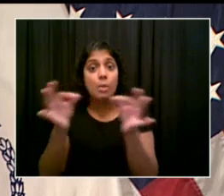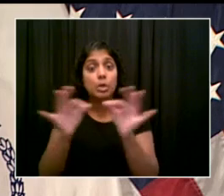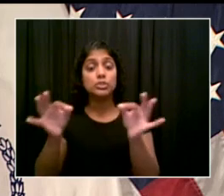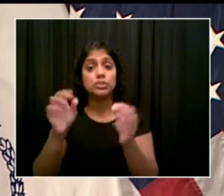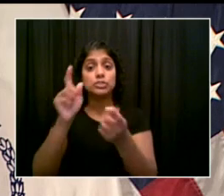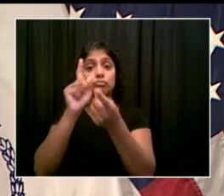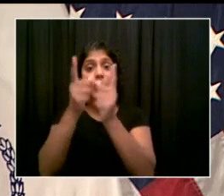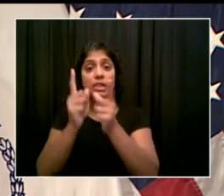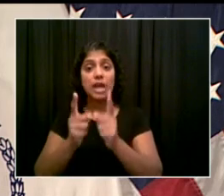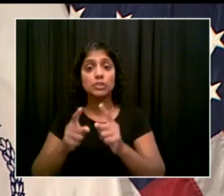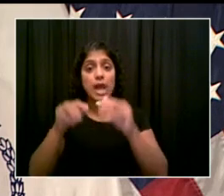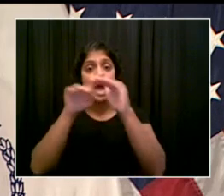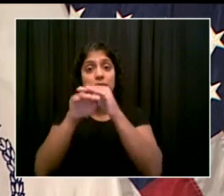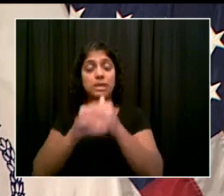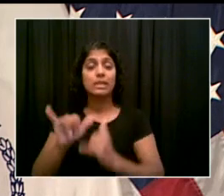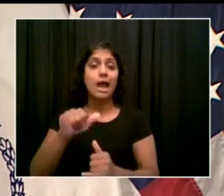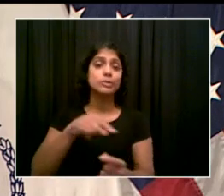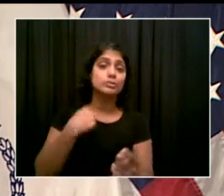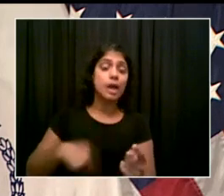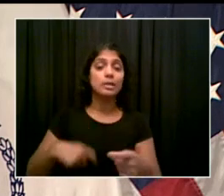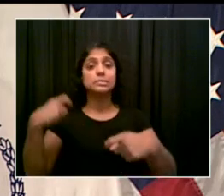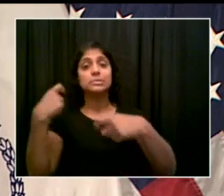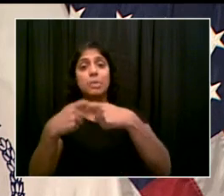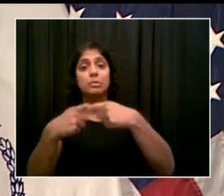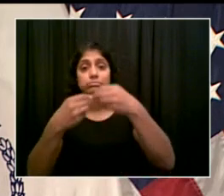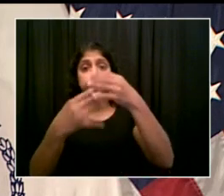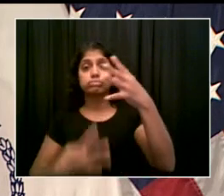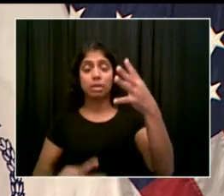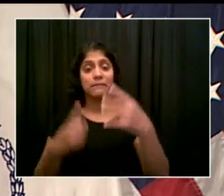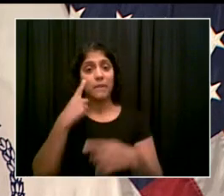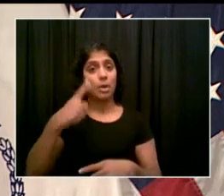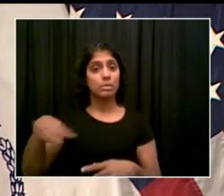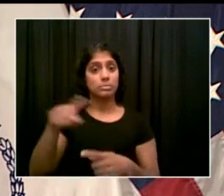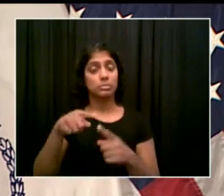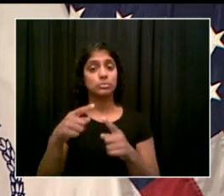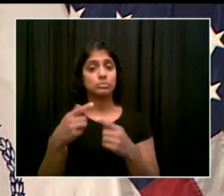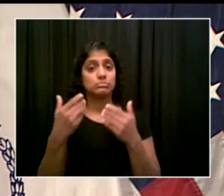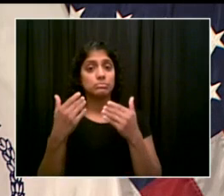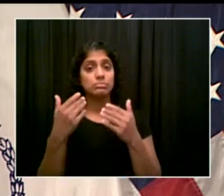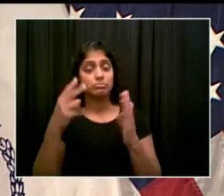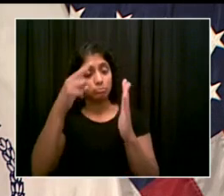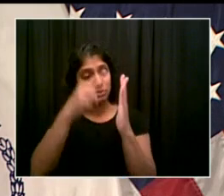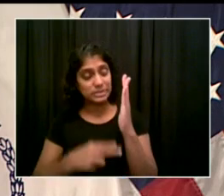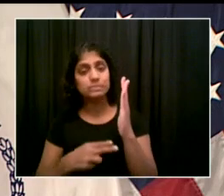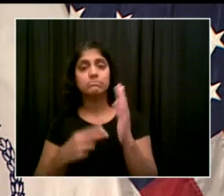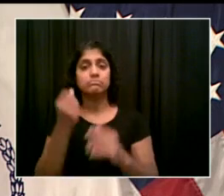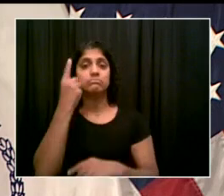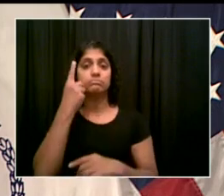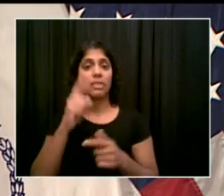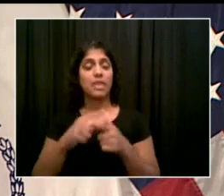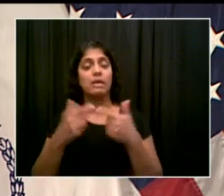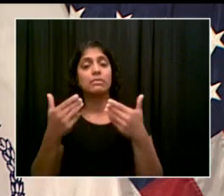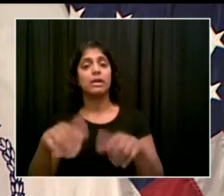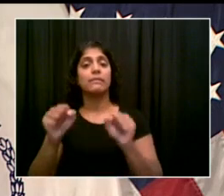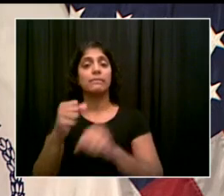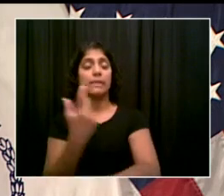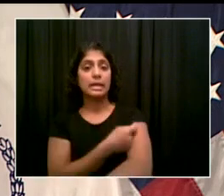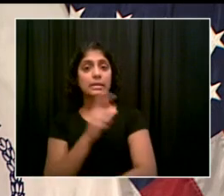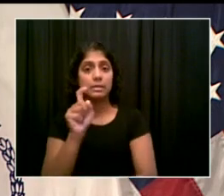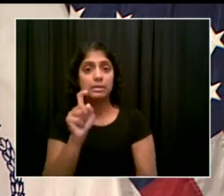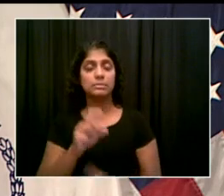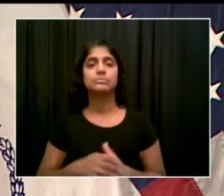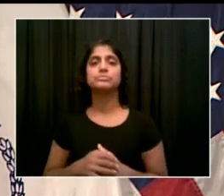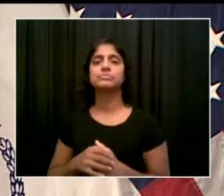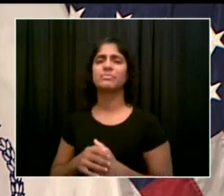beginning. And even though we're still trying to reach a lot of people and move a lot of people, I also do want to acknowledge how many people have been moved over time.